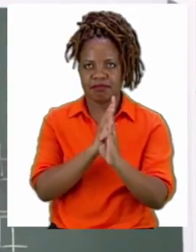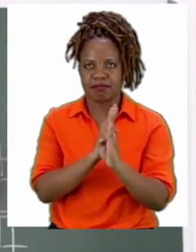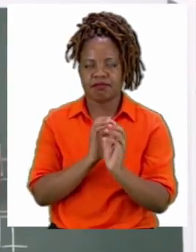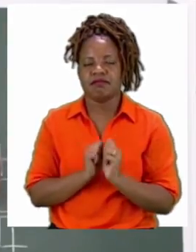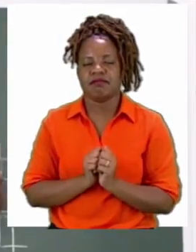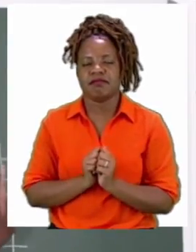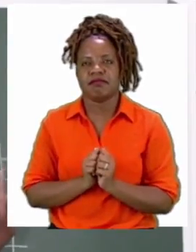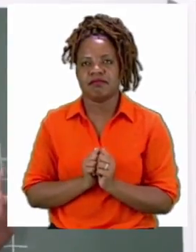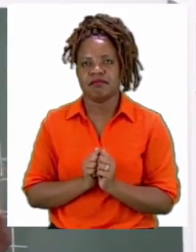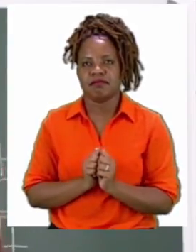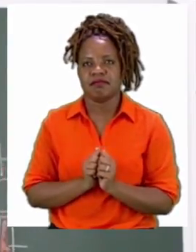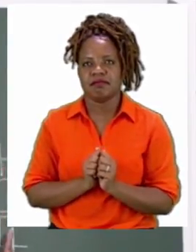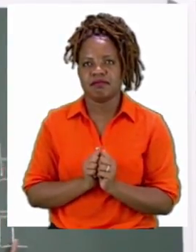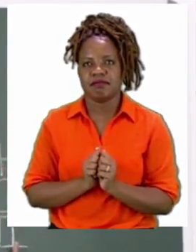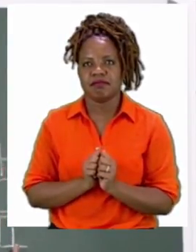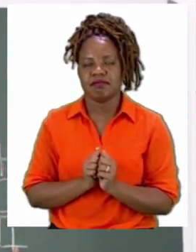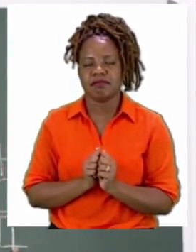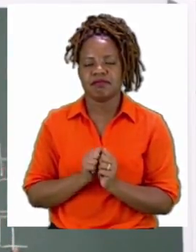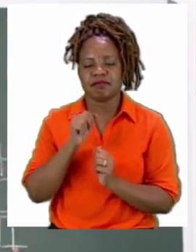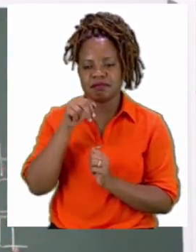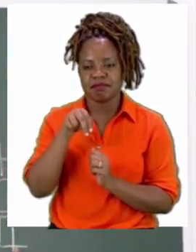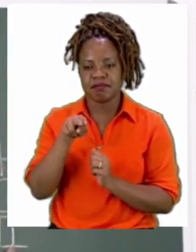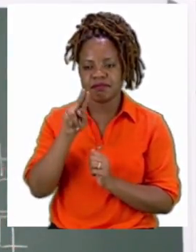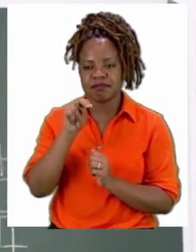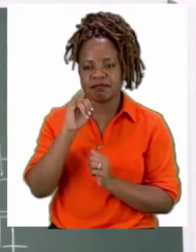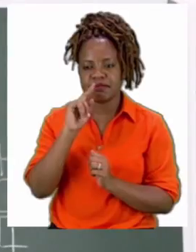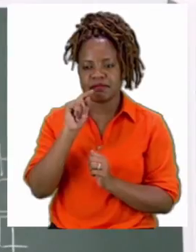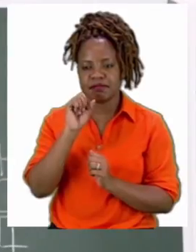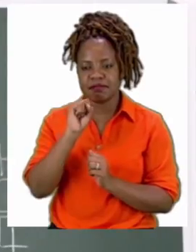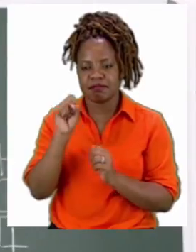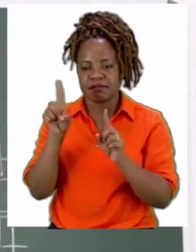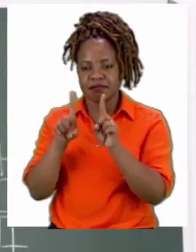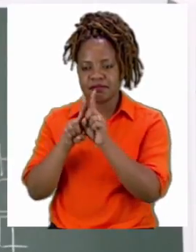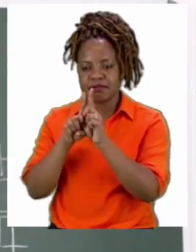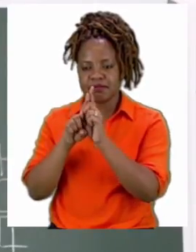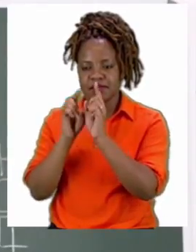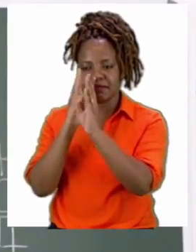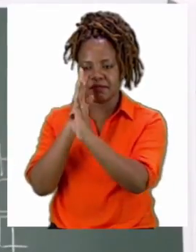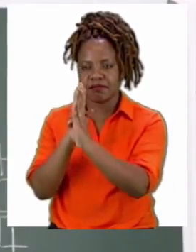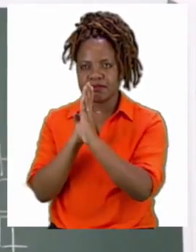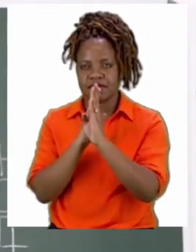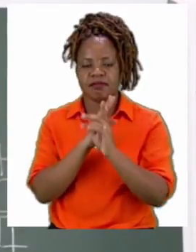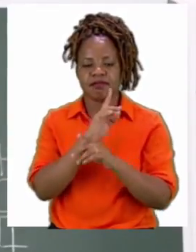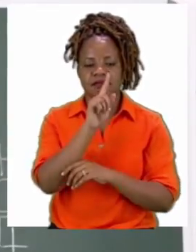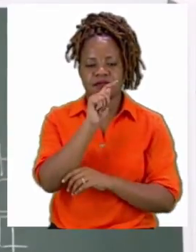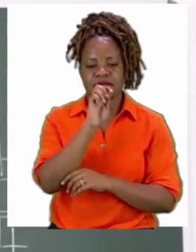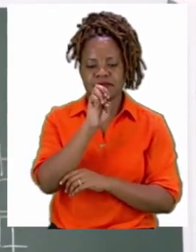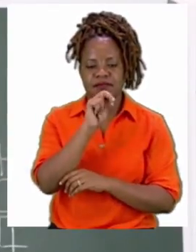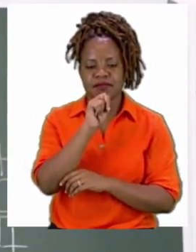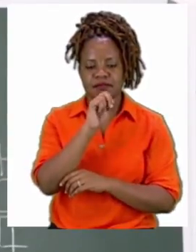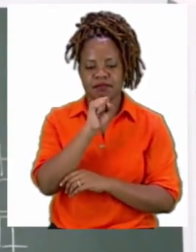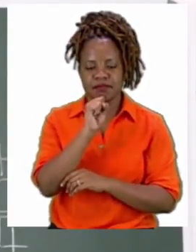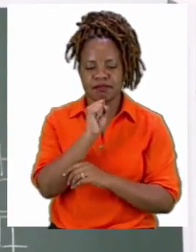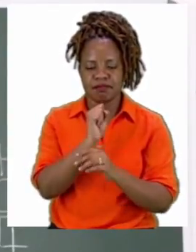that means all our units need to be in the same line. And when we are doing our tens as well, our answer